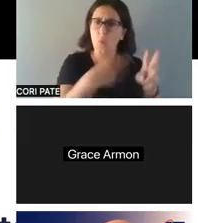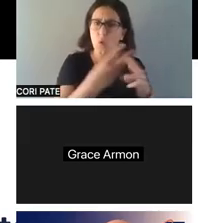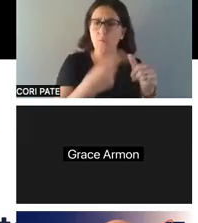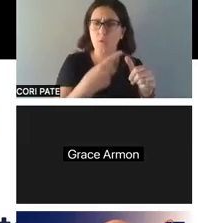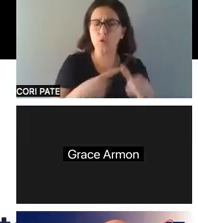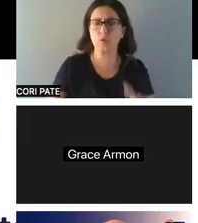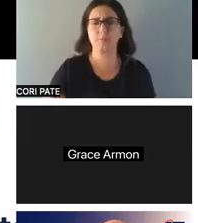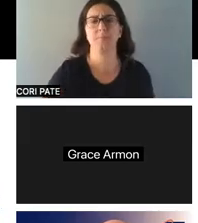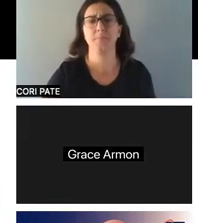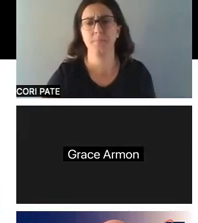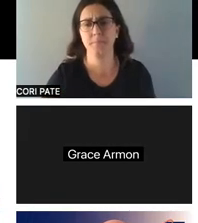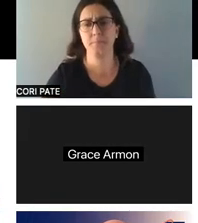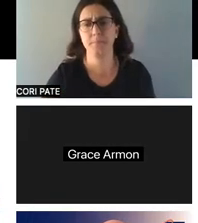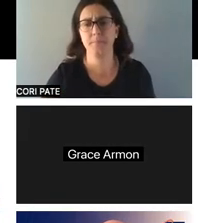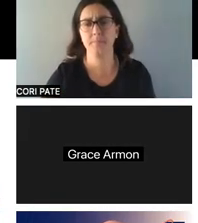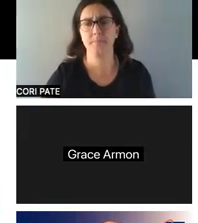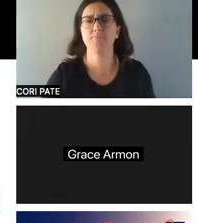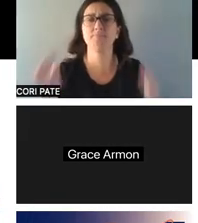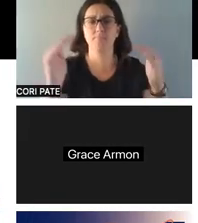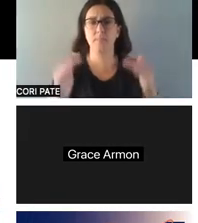We can move on to the next slide, please.